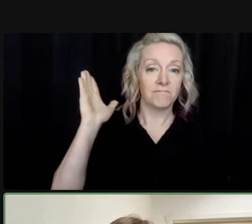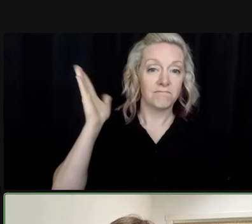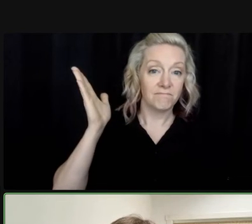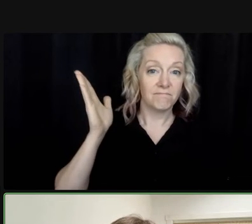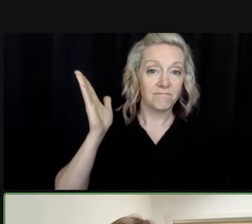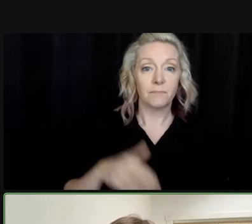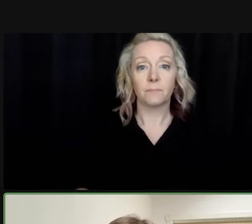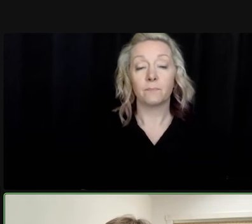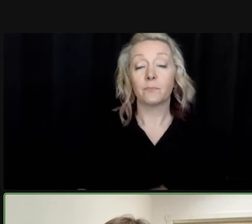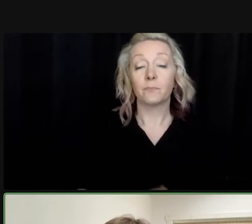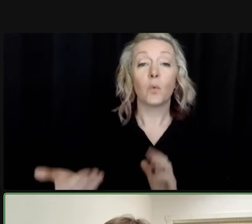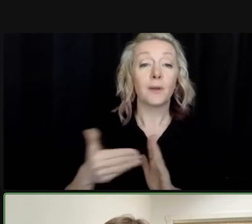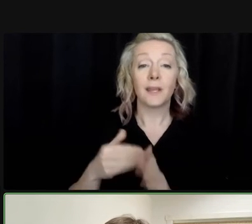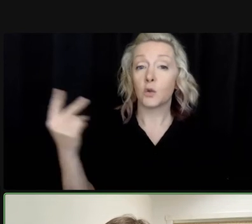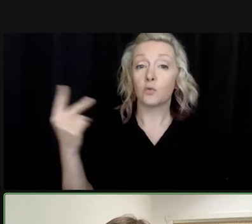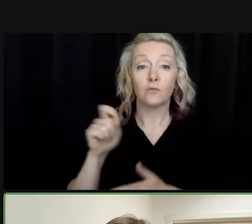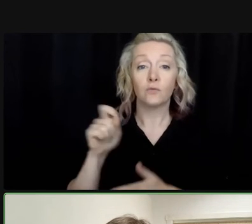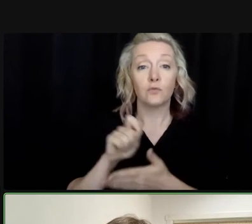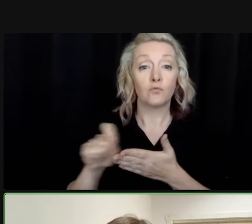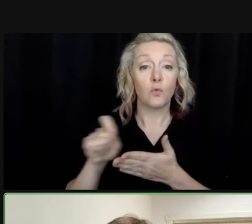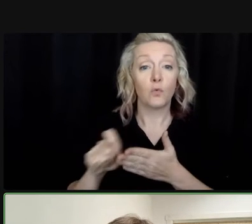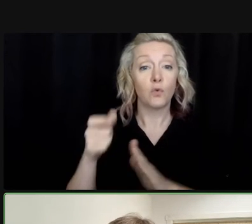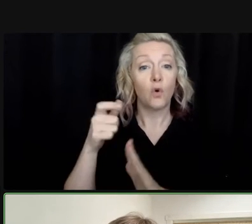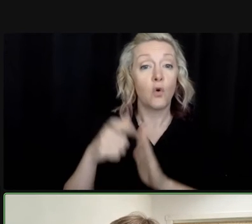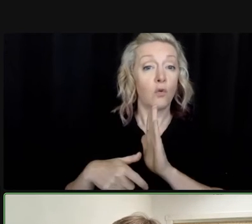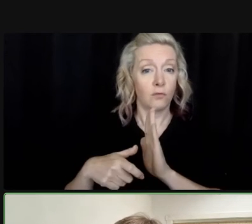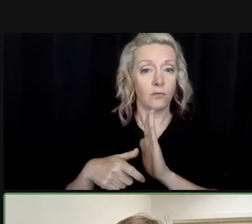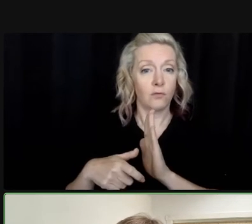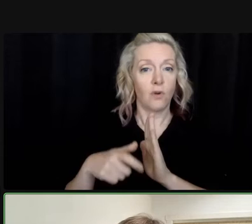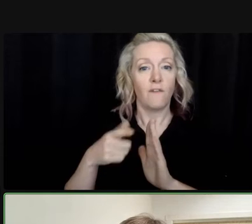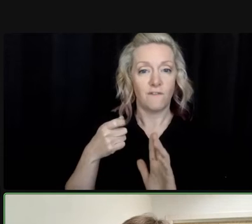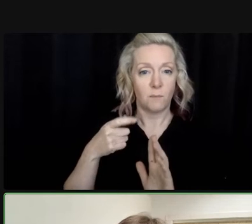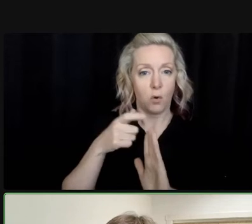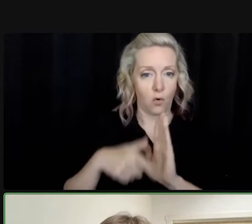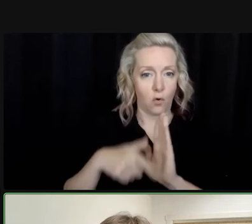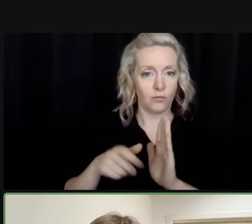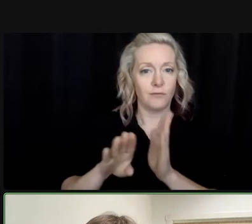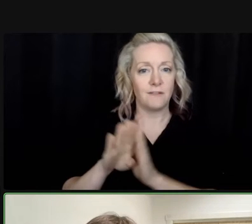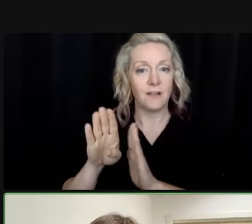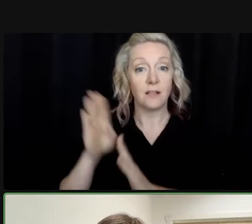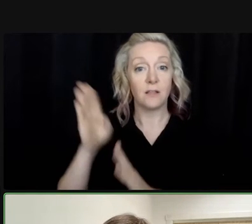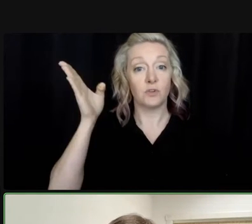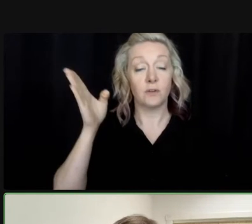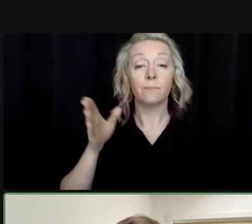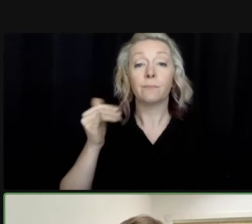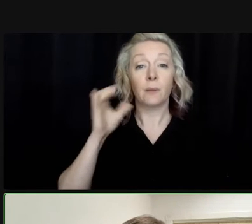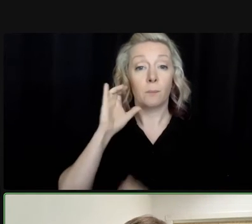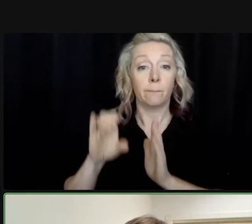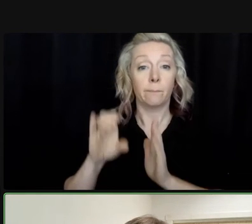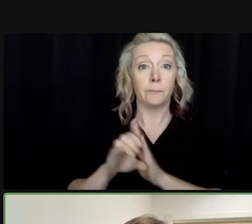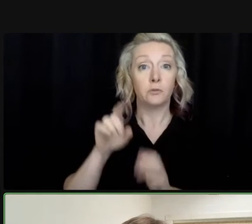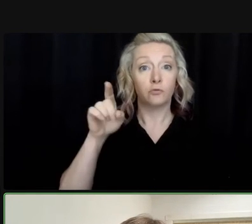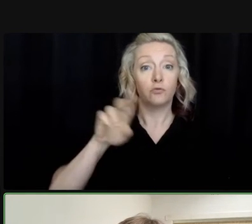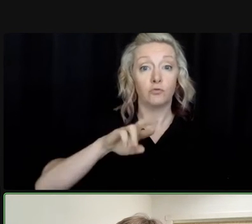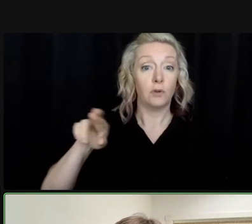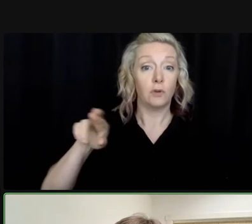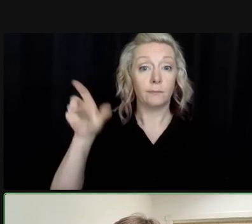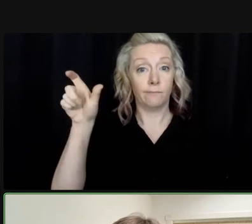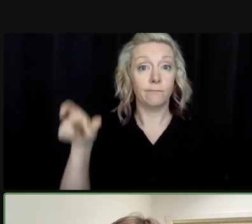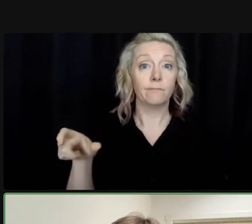And it's based on an article that Maurice and I wrote, and I'll tell you more about that in a second. And then the other gentleman on the right, if you're here